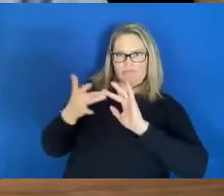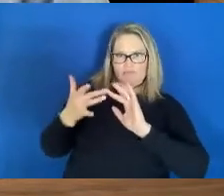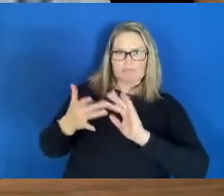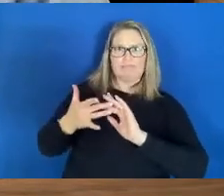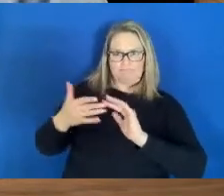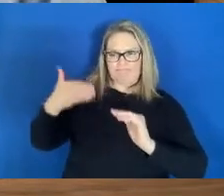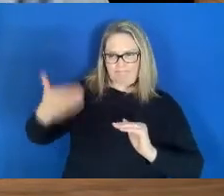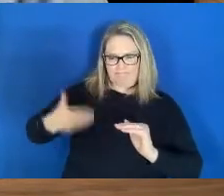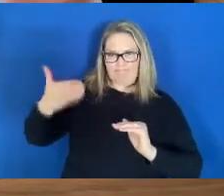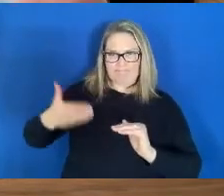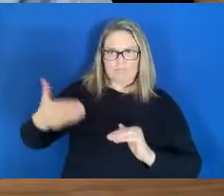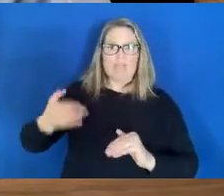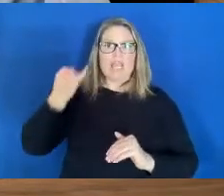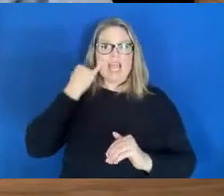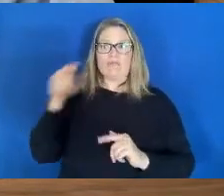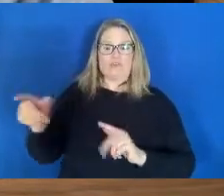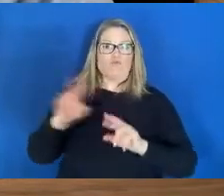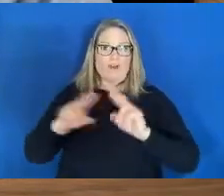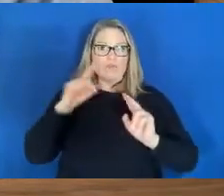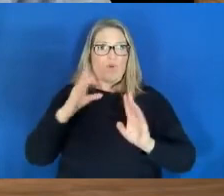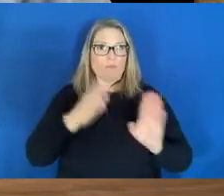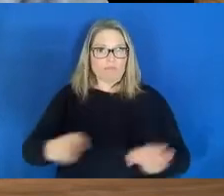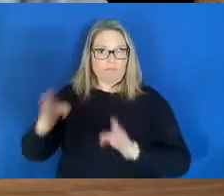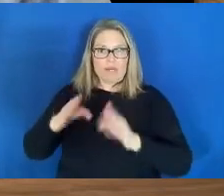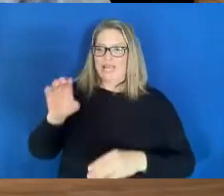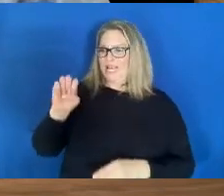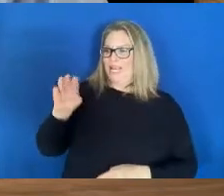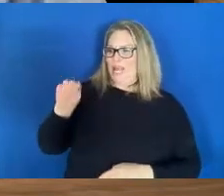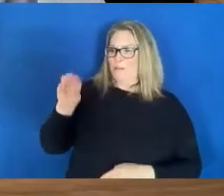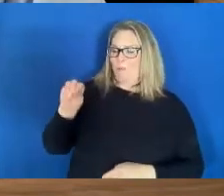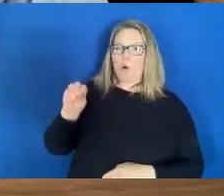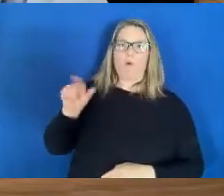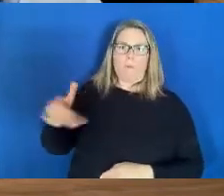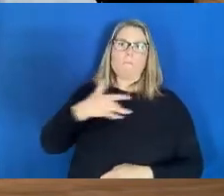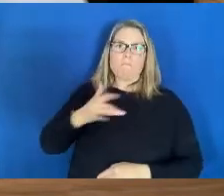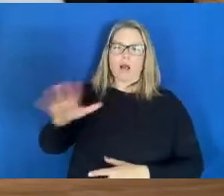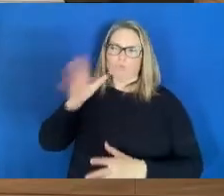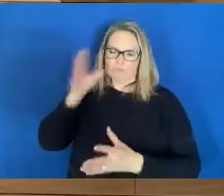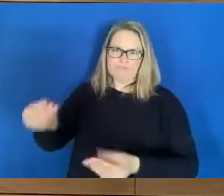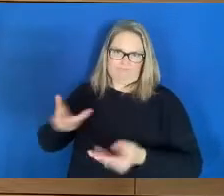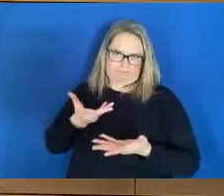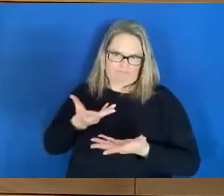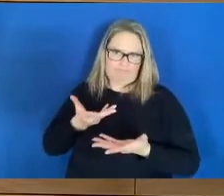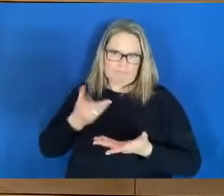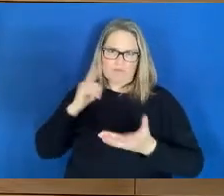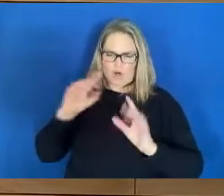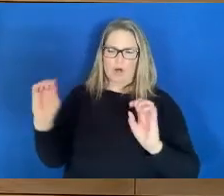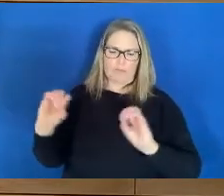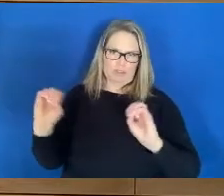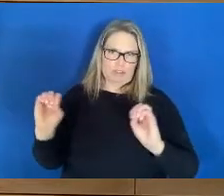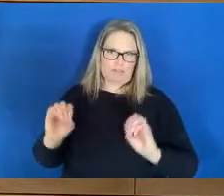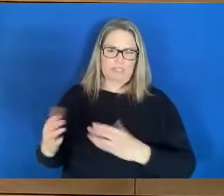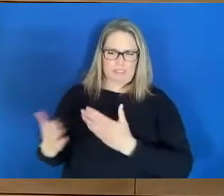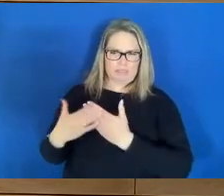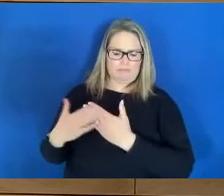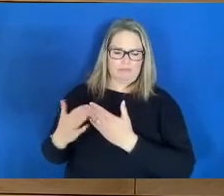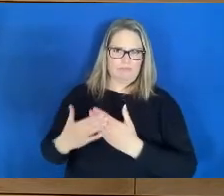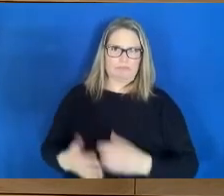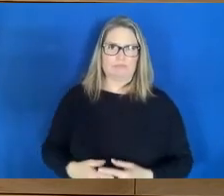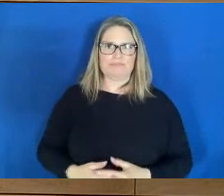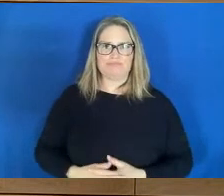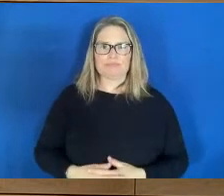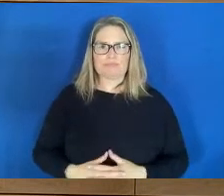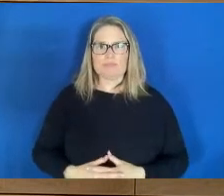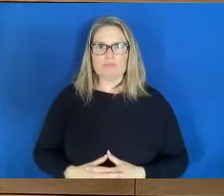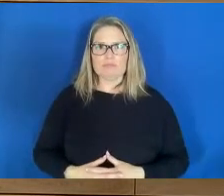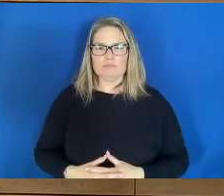of preparedness, EMO is fully knowledgeable, and yeah. Yeah, wanted to put some context with that data.